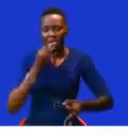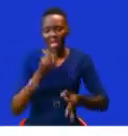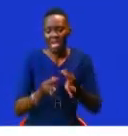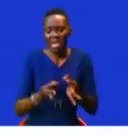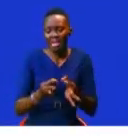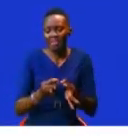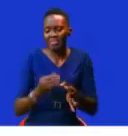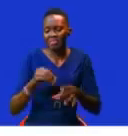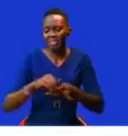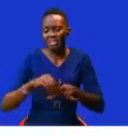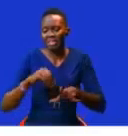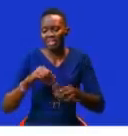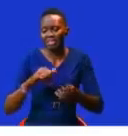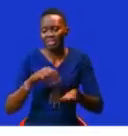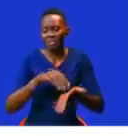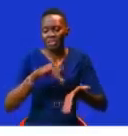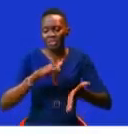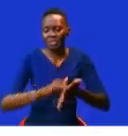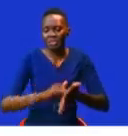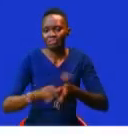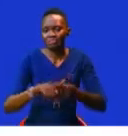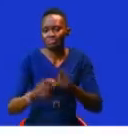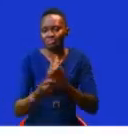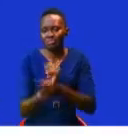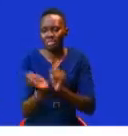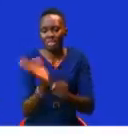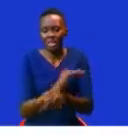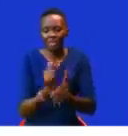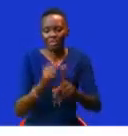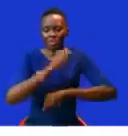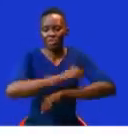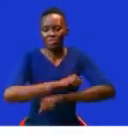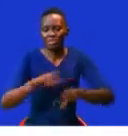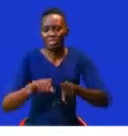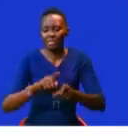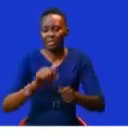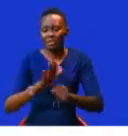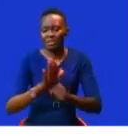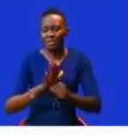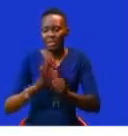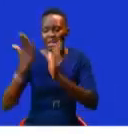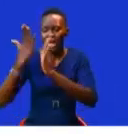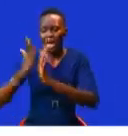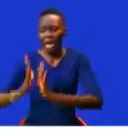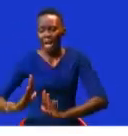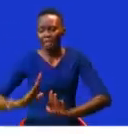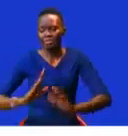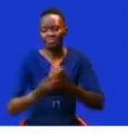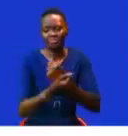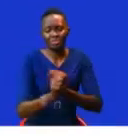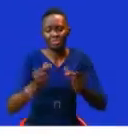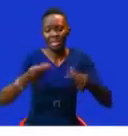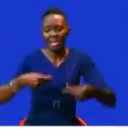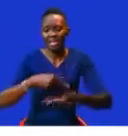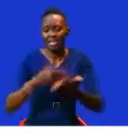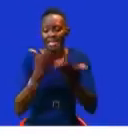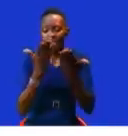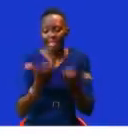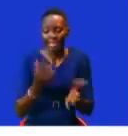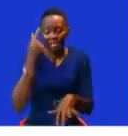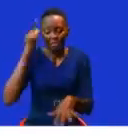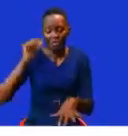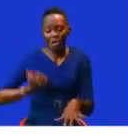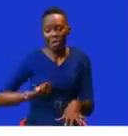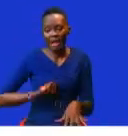it and they get embarrassed and do not come to school. A good number of households are not able to purchase these items for the